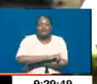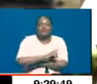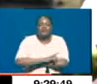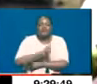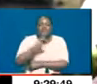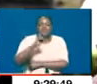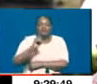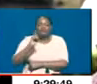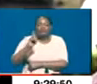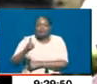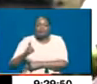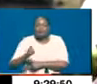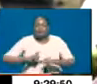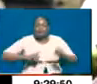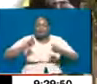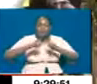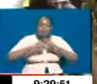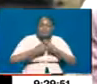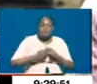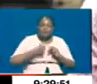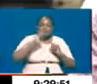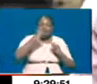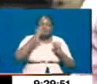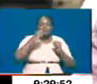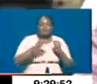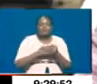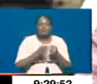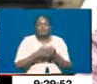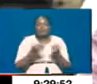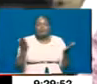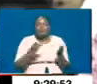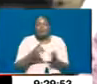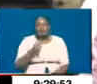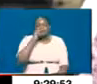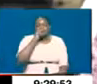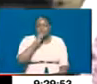2021 tour was flagged off on 1st August in Dar es Salaam.